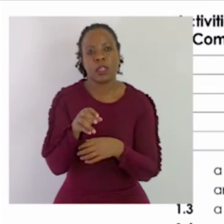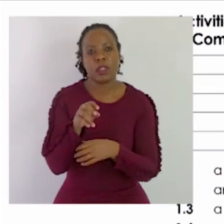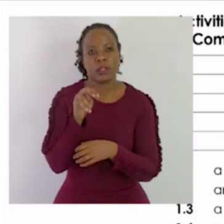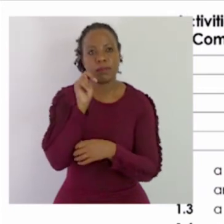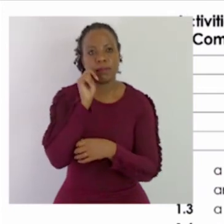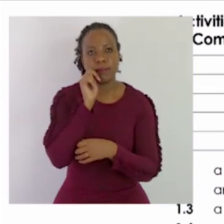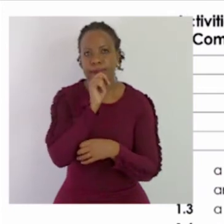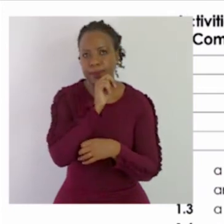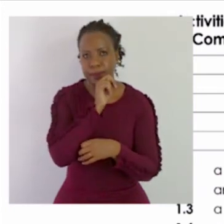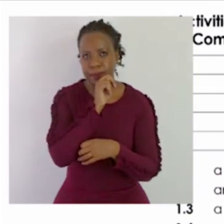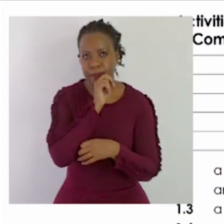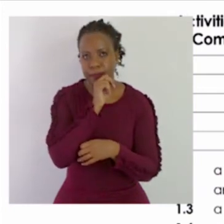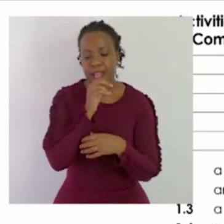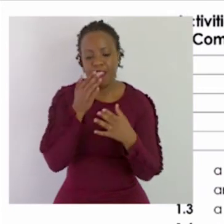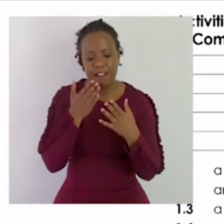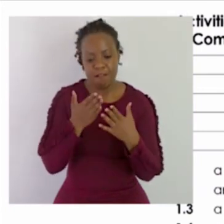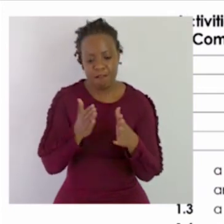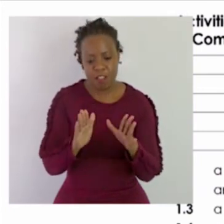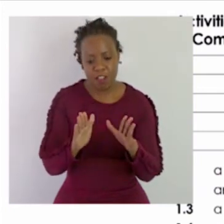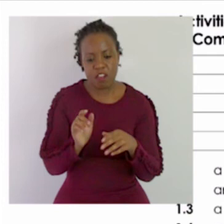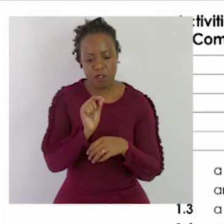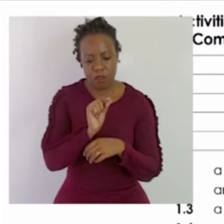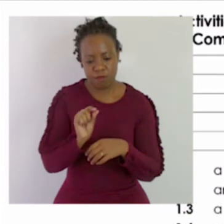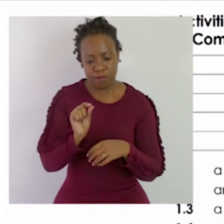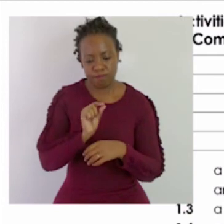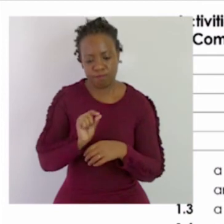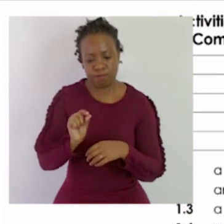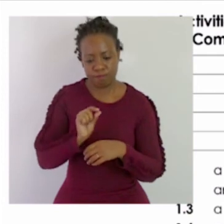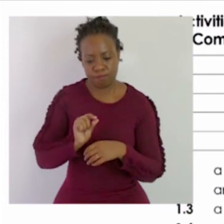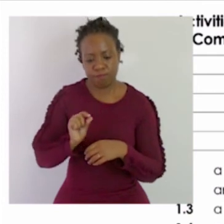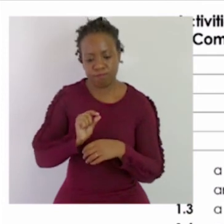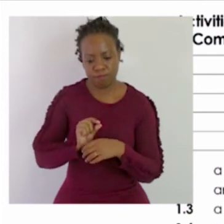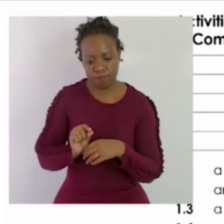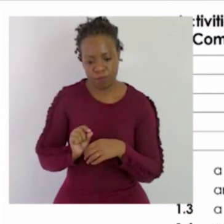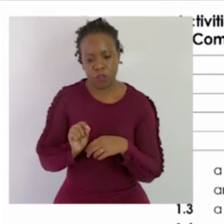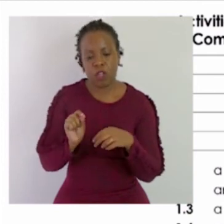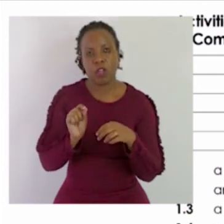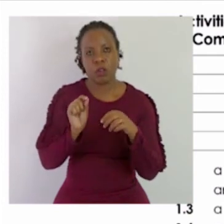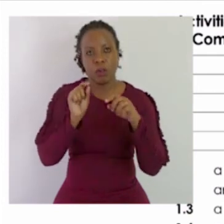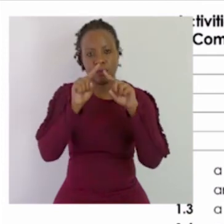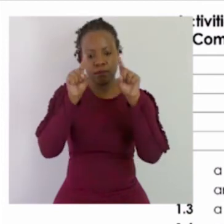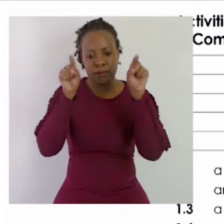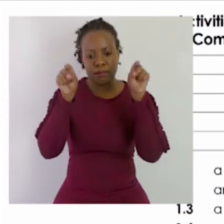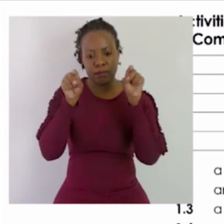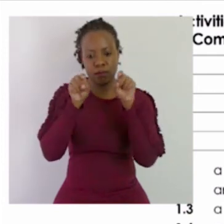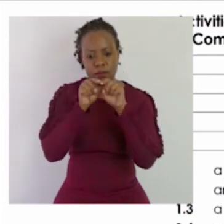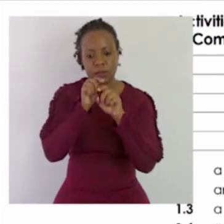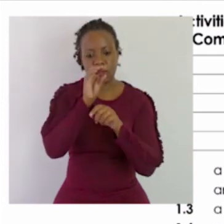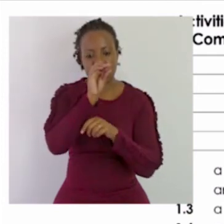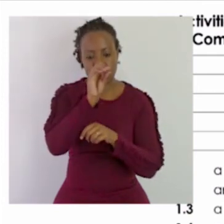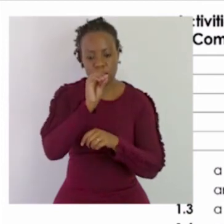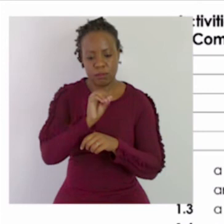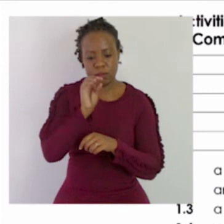Complete the phrases using the collective nouns in the box. Right, the collective